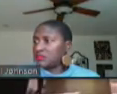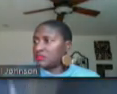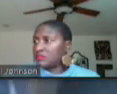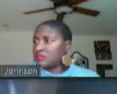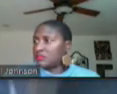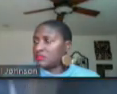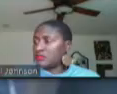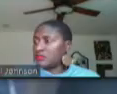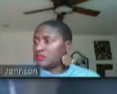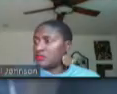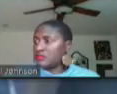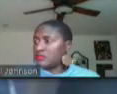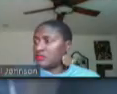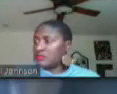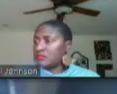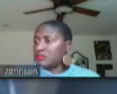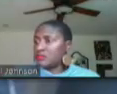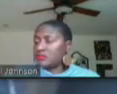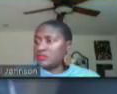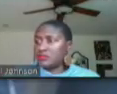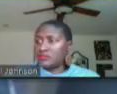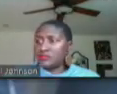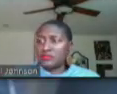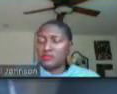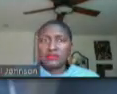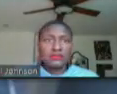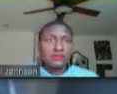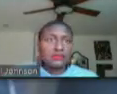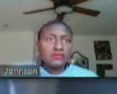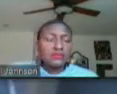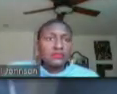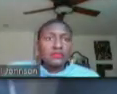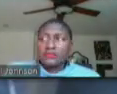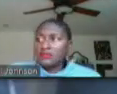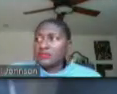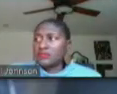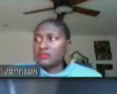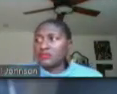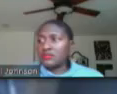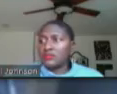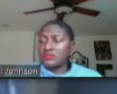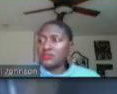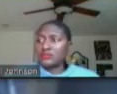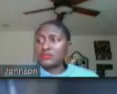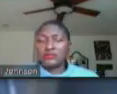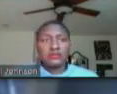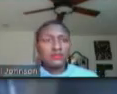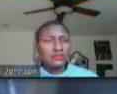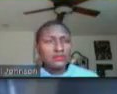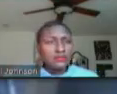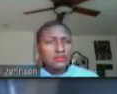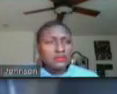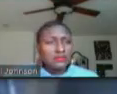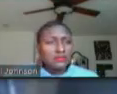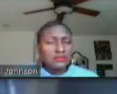Yes, Mr. Chair, I will go ahead and do that. The chair was supposed to do this, but I would help him out with this.